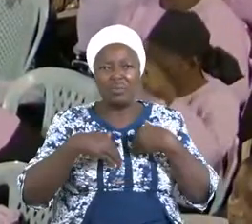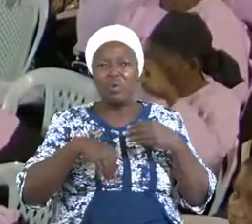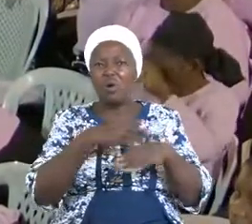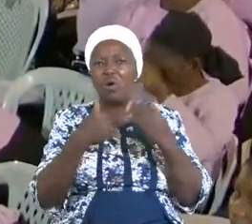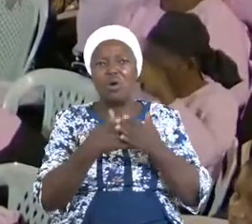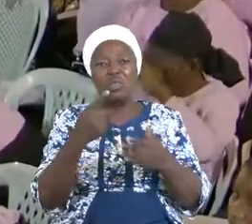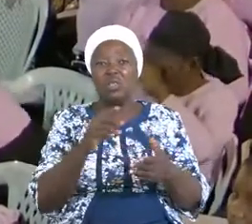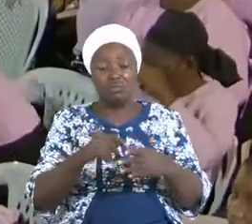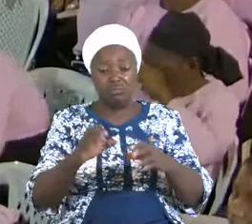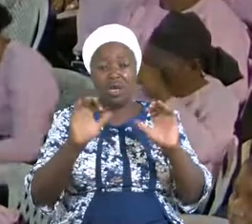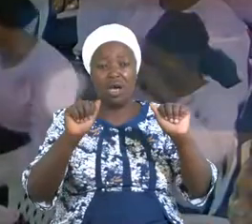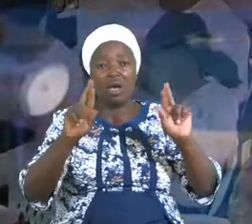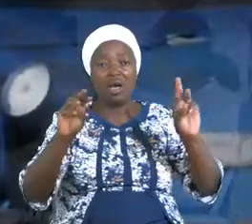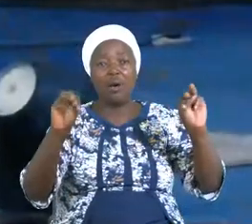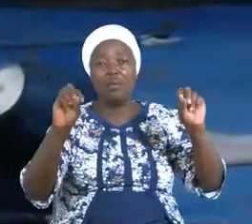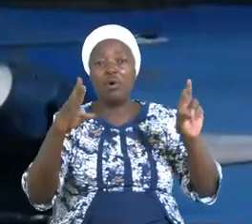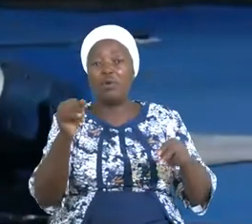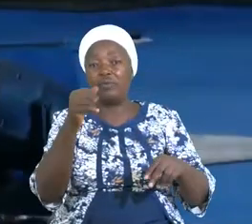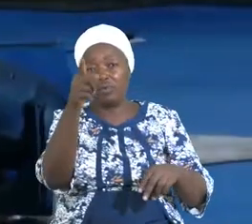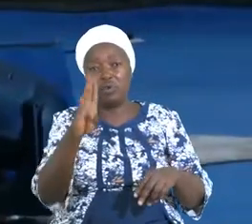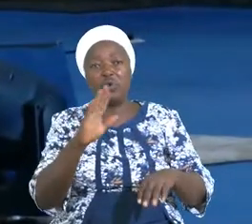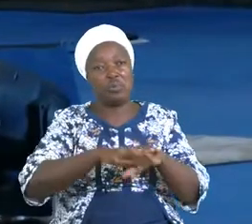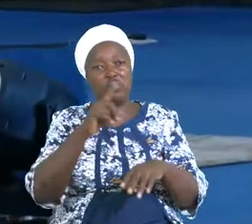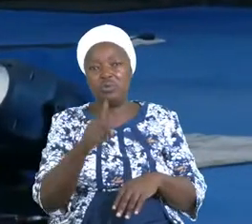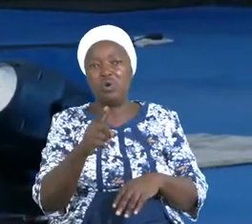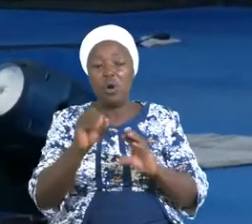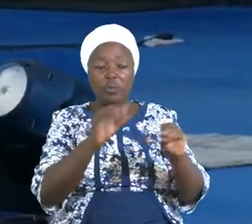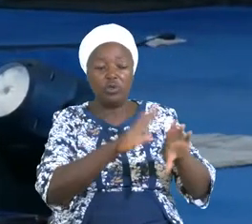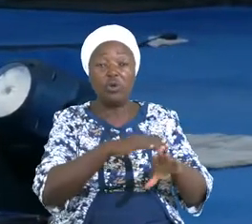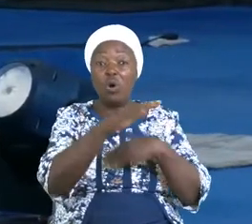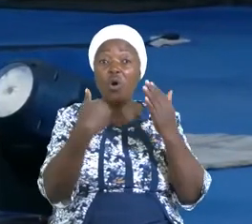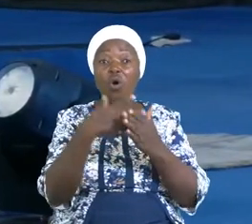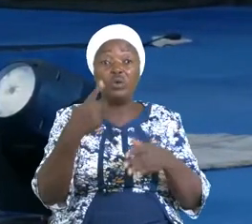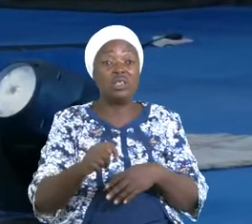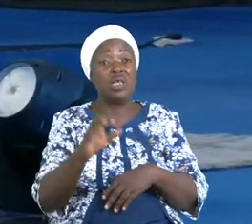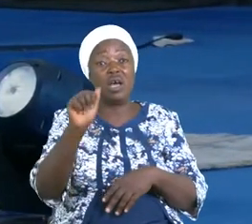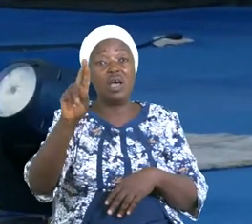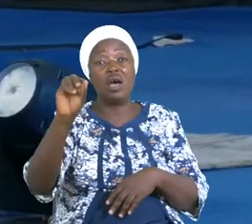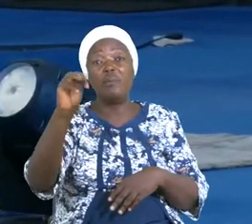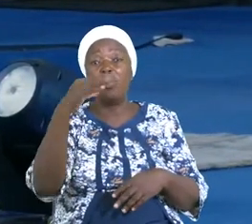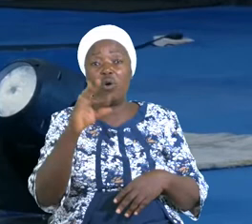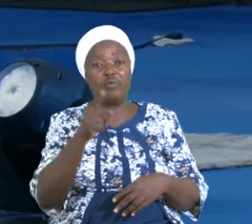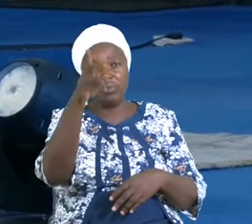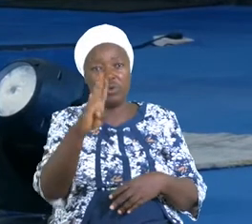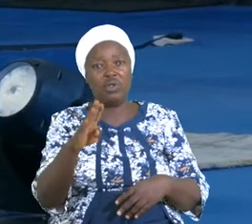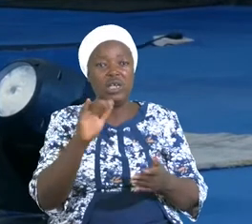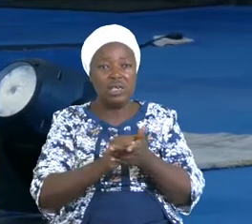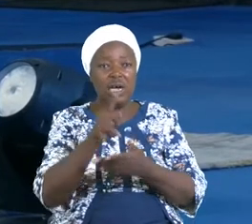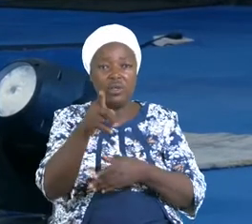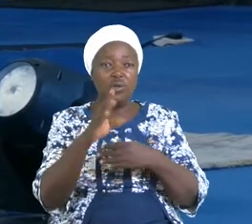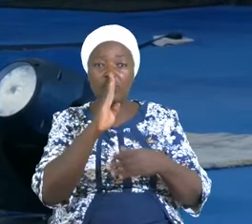you, put on the whole armor of God, that she may be able to stand